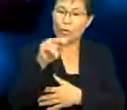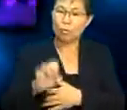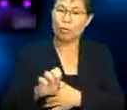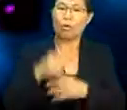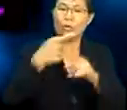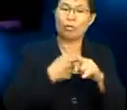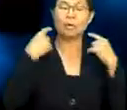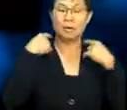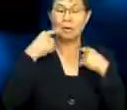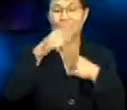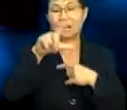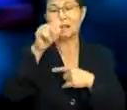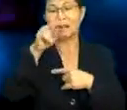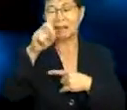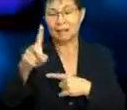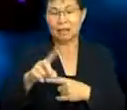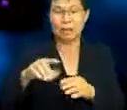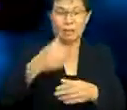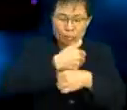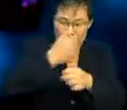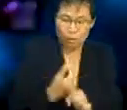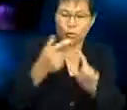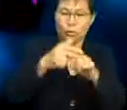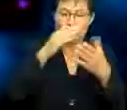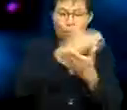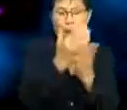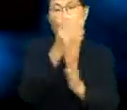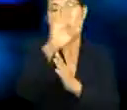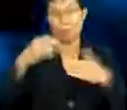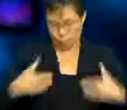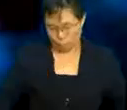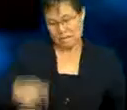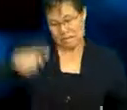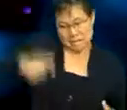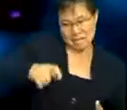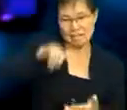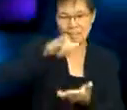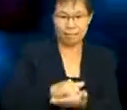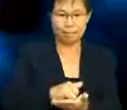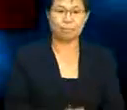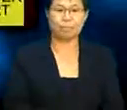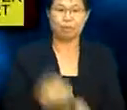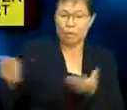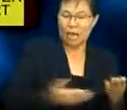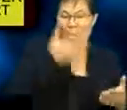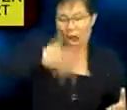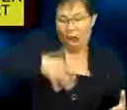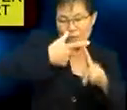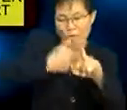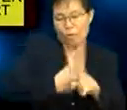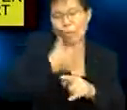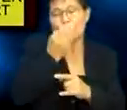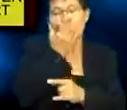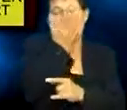hormones from the glands that produce them to the parts of the body that need them. It also